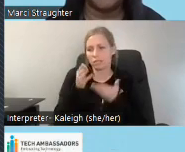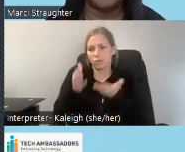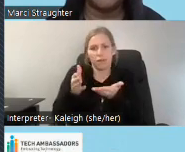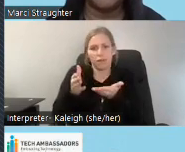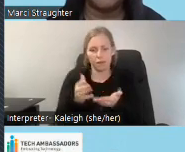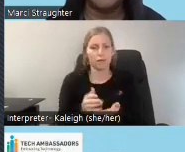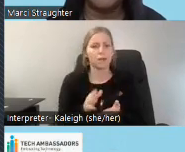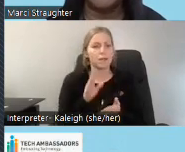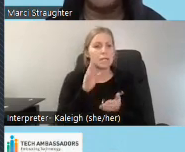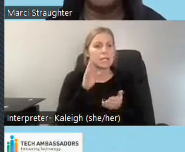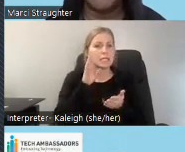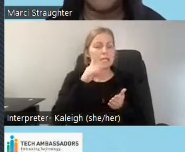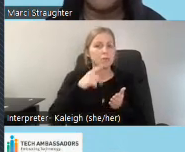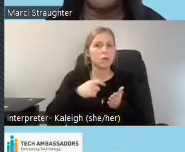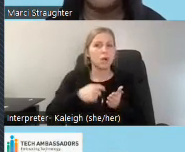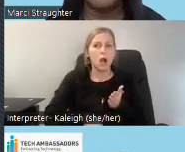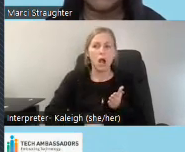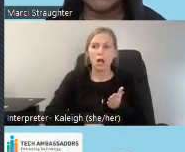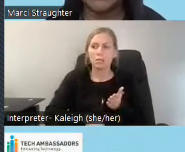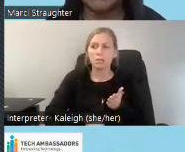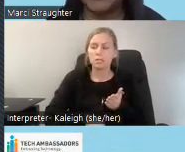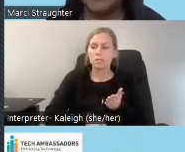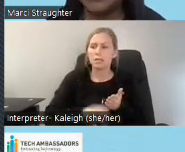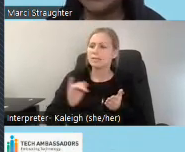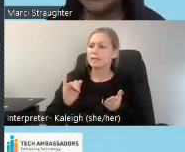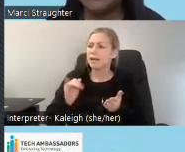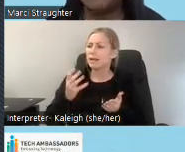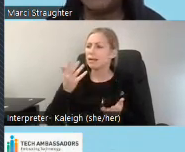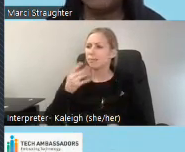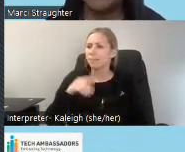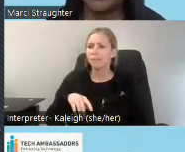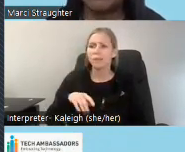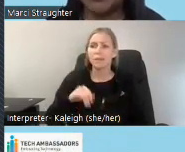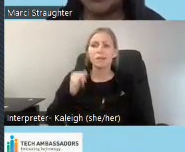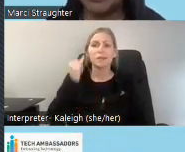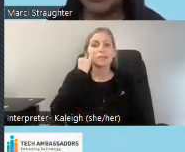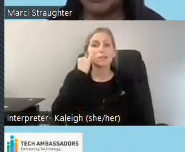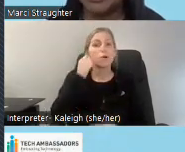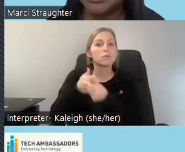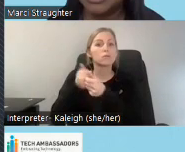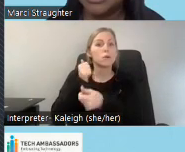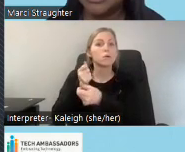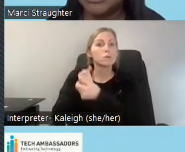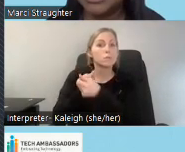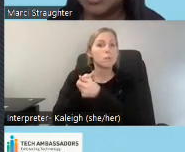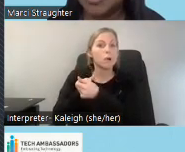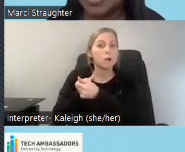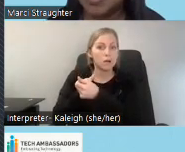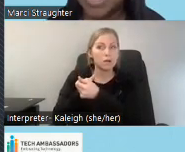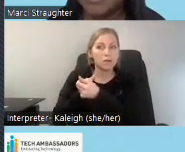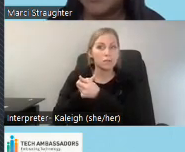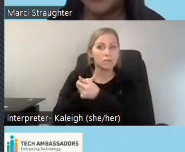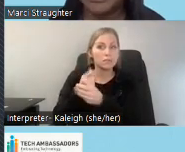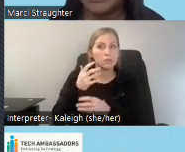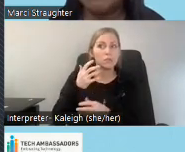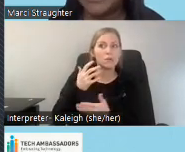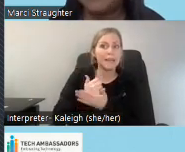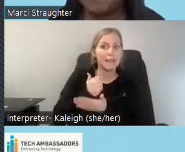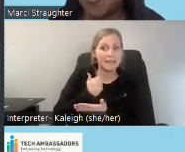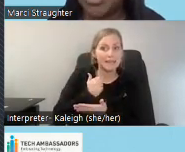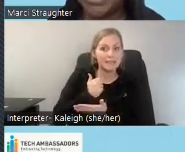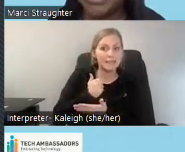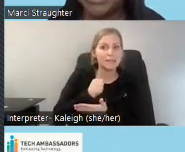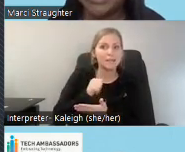It costs, what it is like if you receive remote support, your waiver can